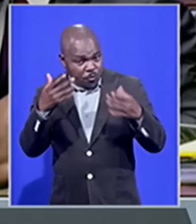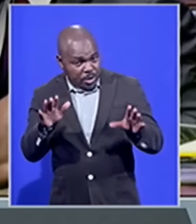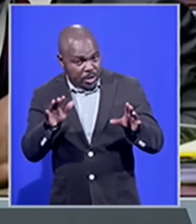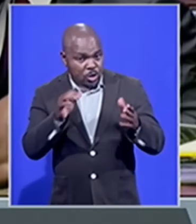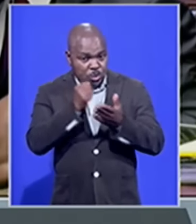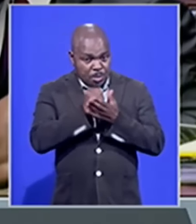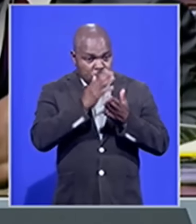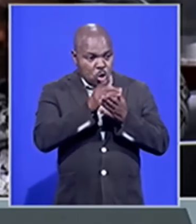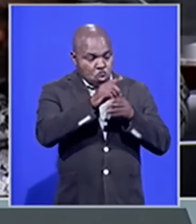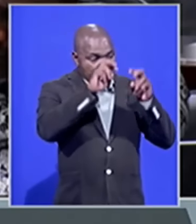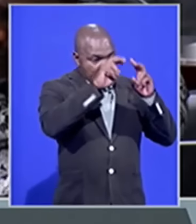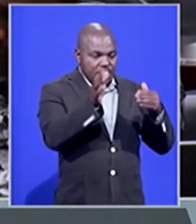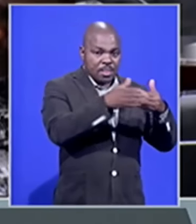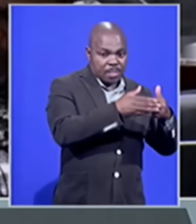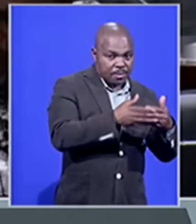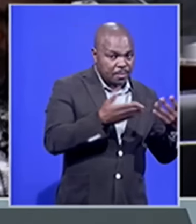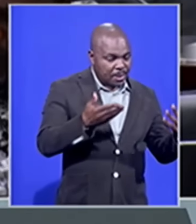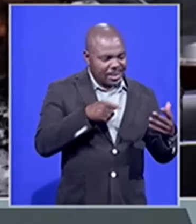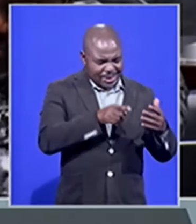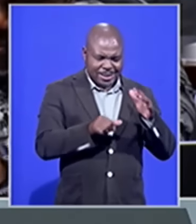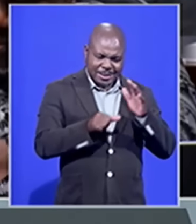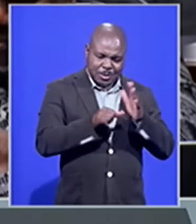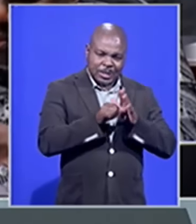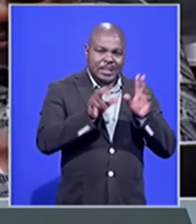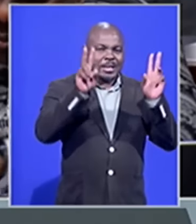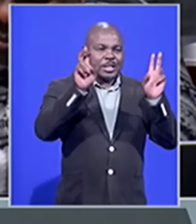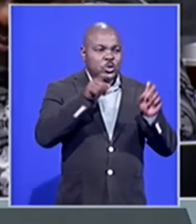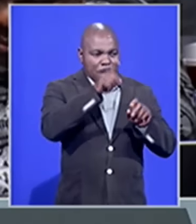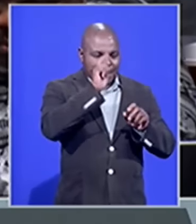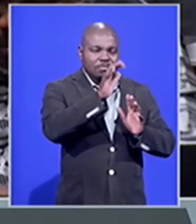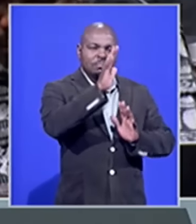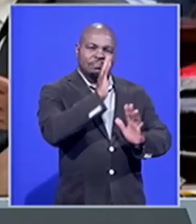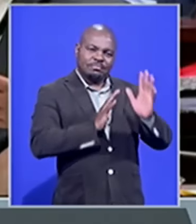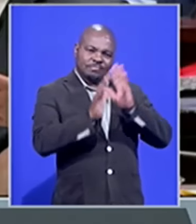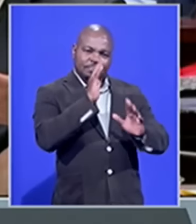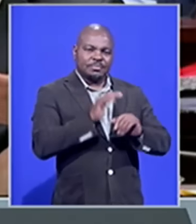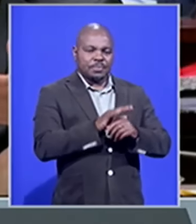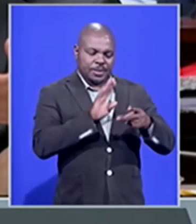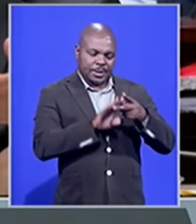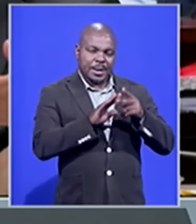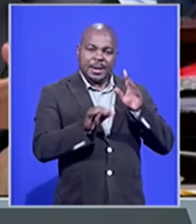down investigations, and that's the central issue he's going to have to address. The important